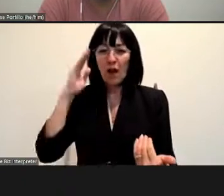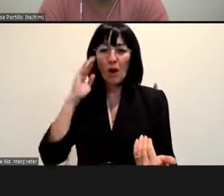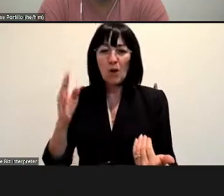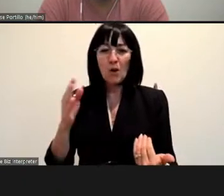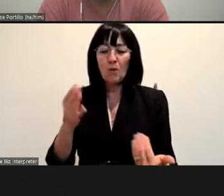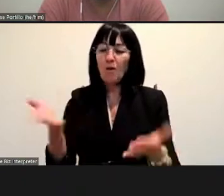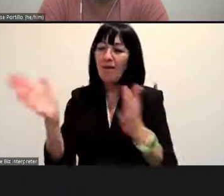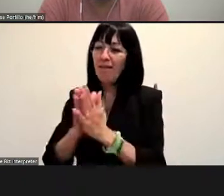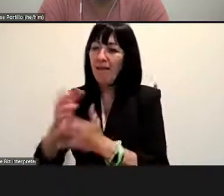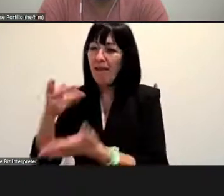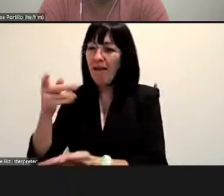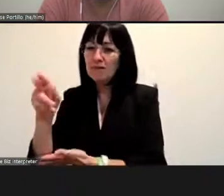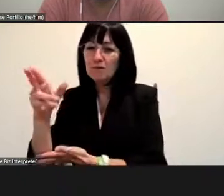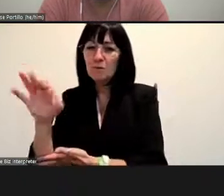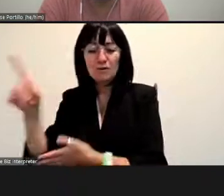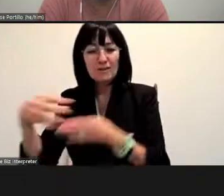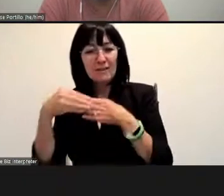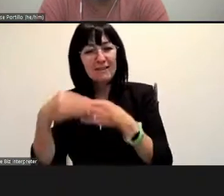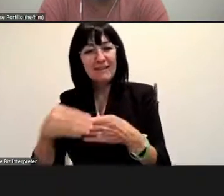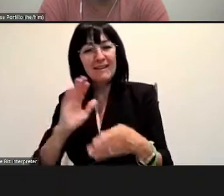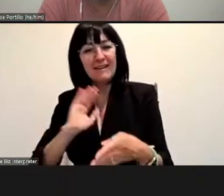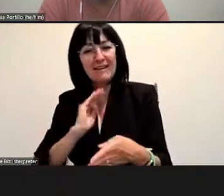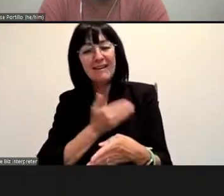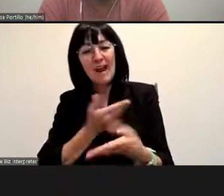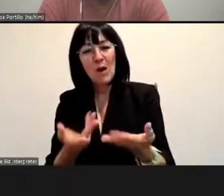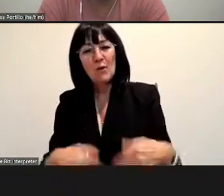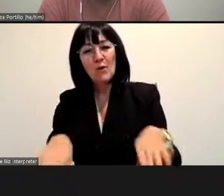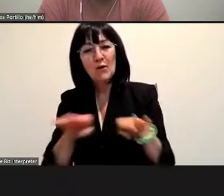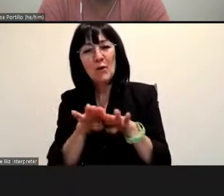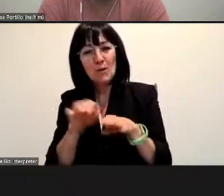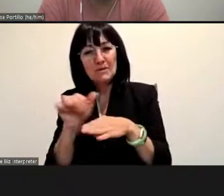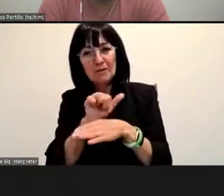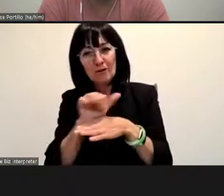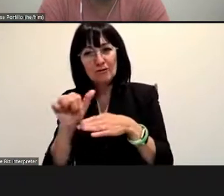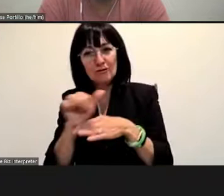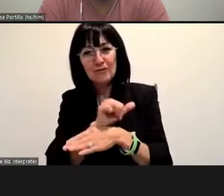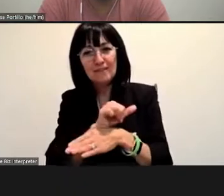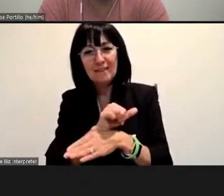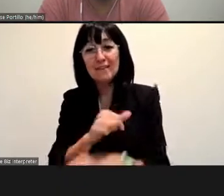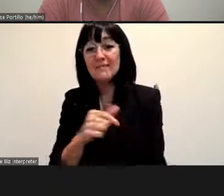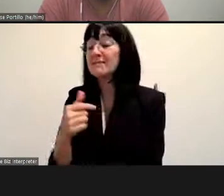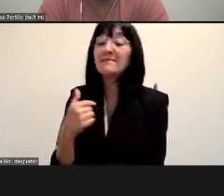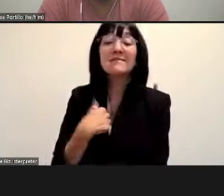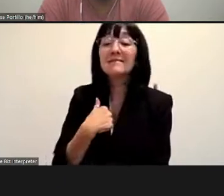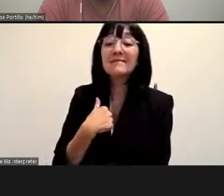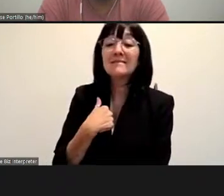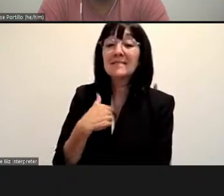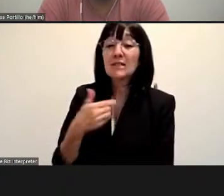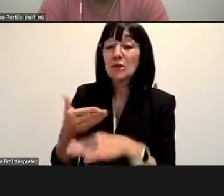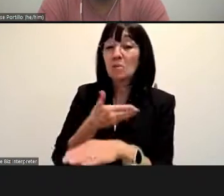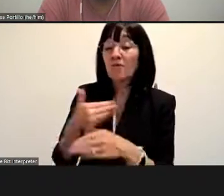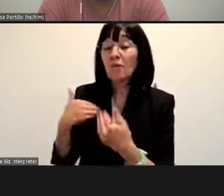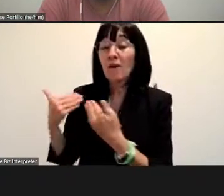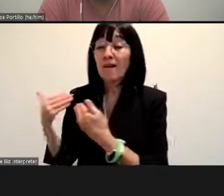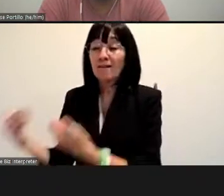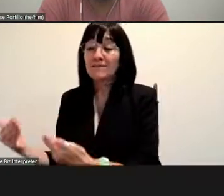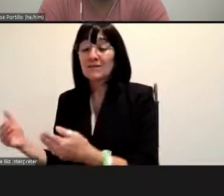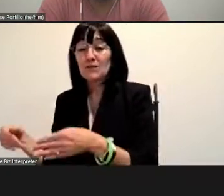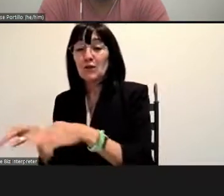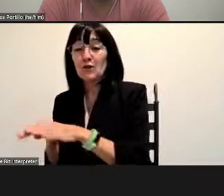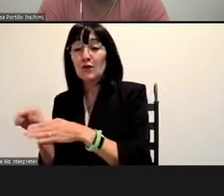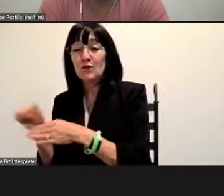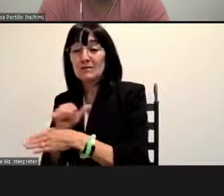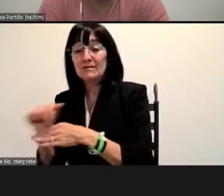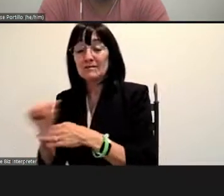in our closing exercise. I'm just going to say this, though, before I go on the closing exercise. Data is just